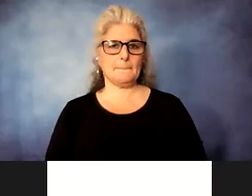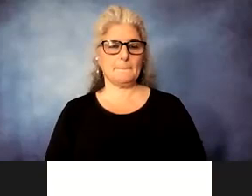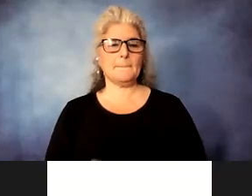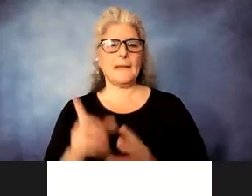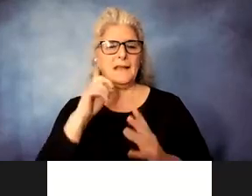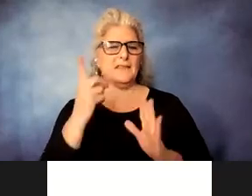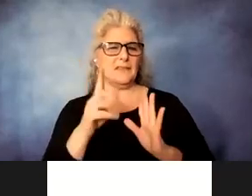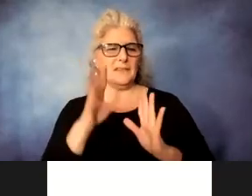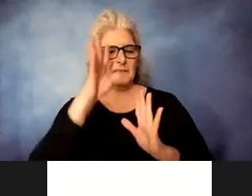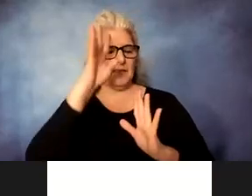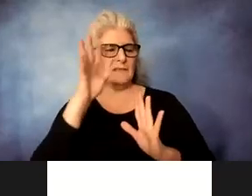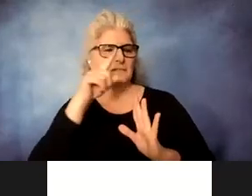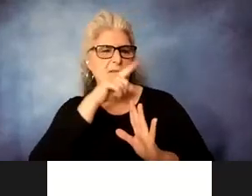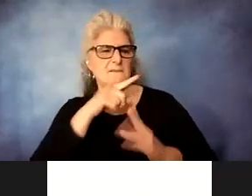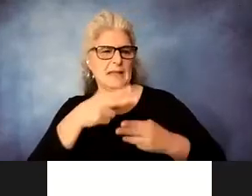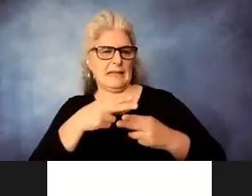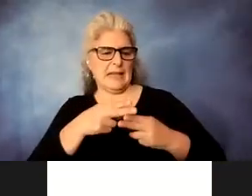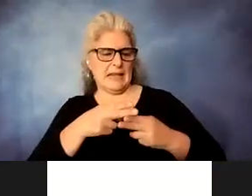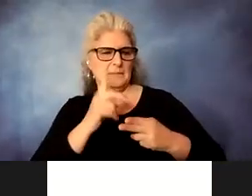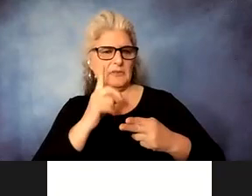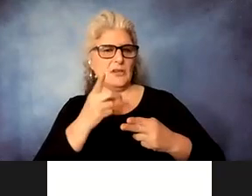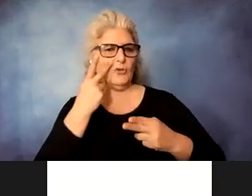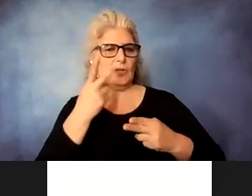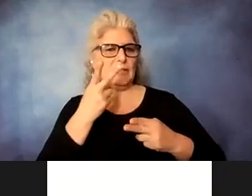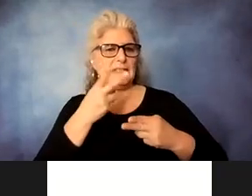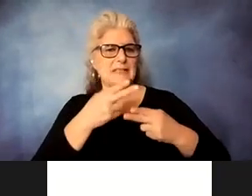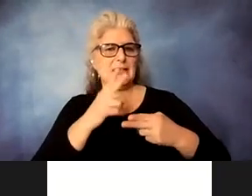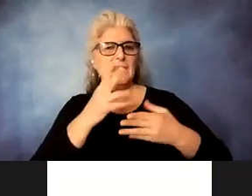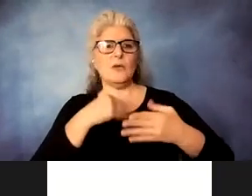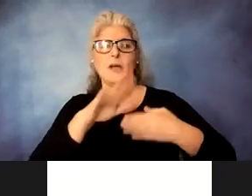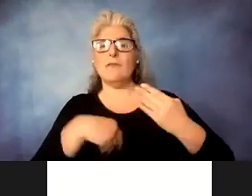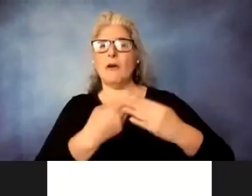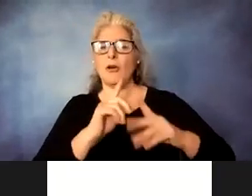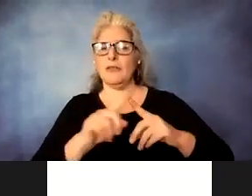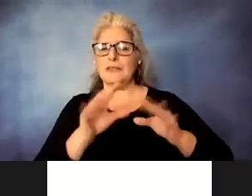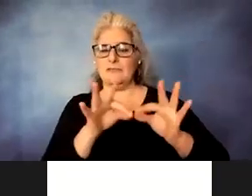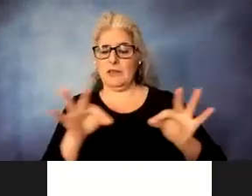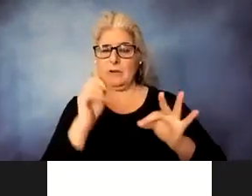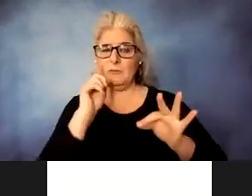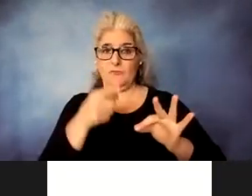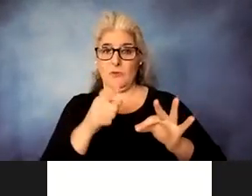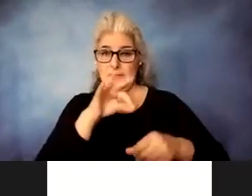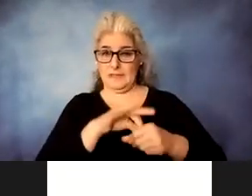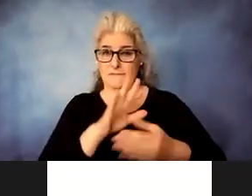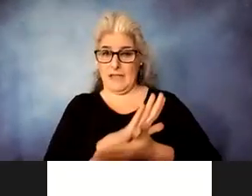the fake names, you see that it's listed in all of the languages of this ballot.